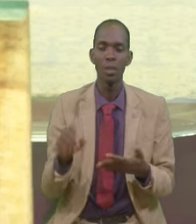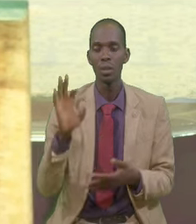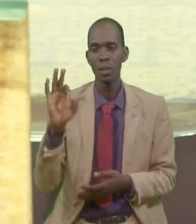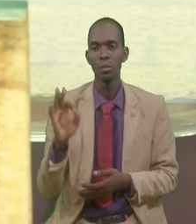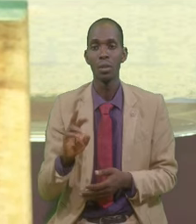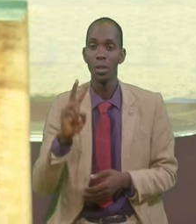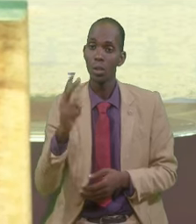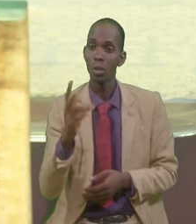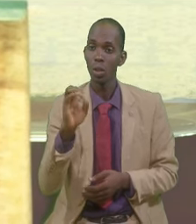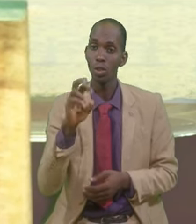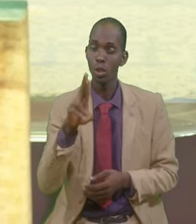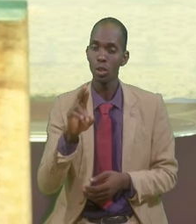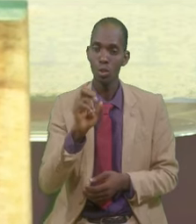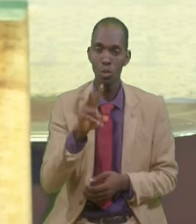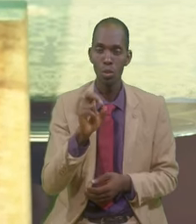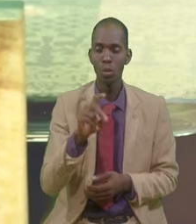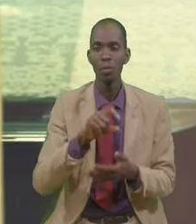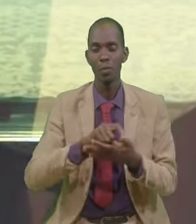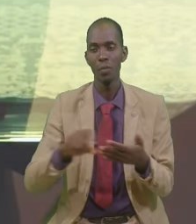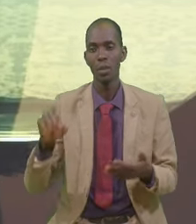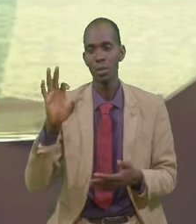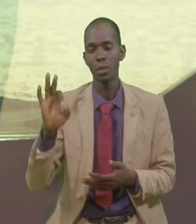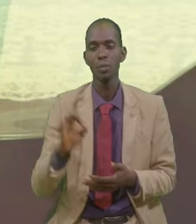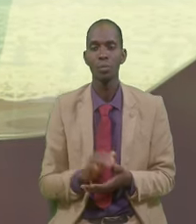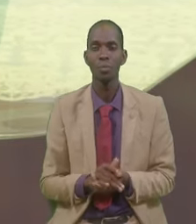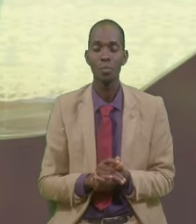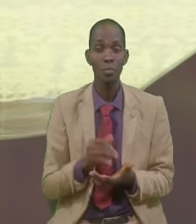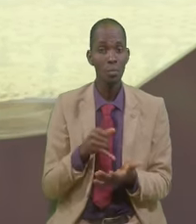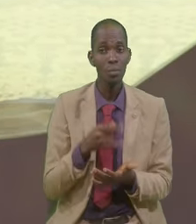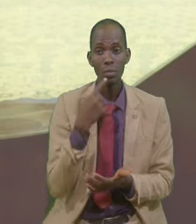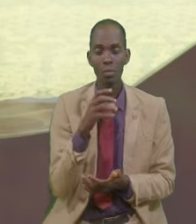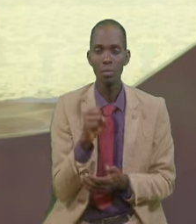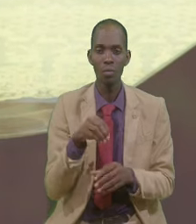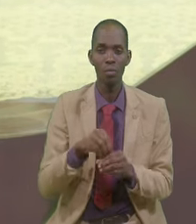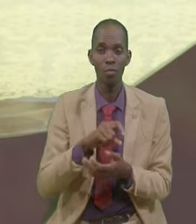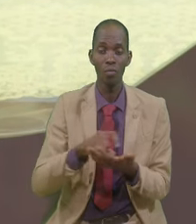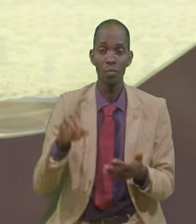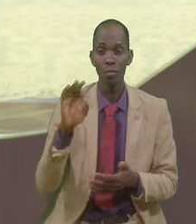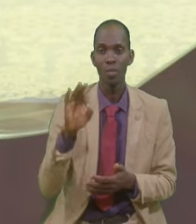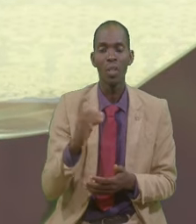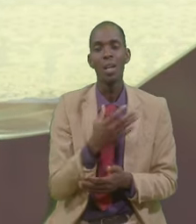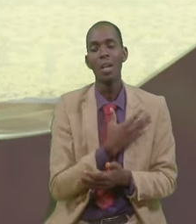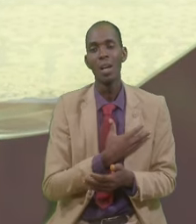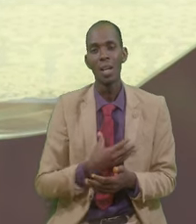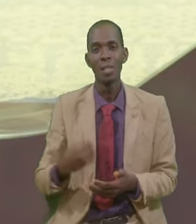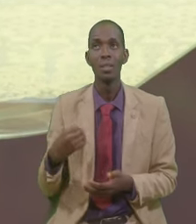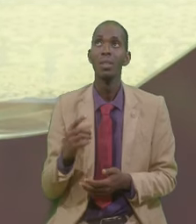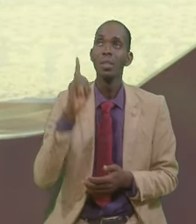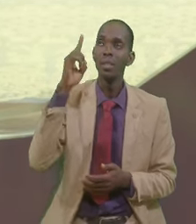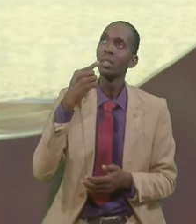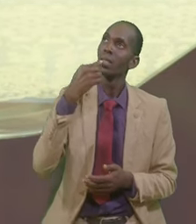9. 2 Corinthians chapter 12, look at verse 9. It says in verse 9, and he said unto